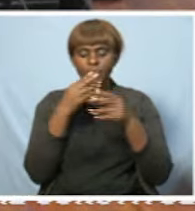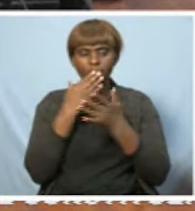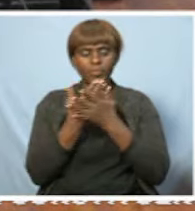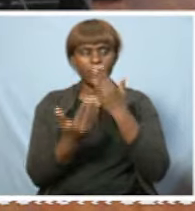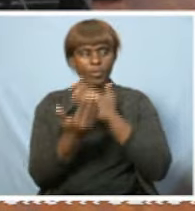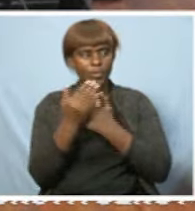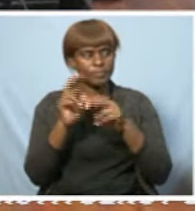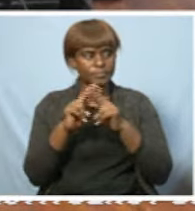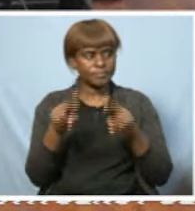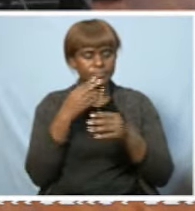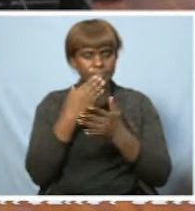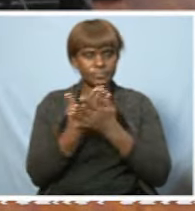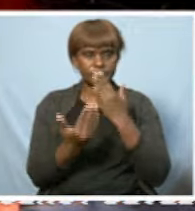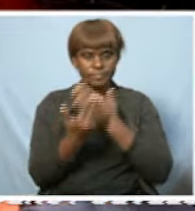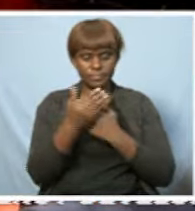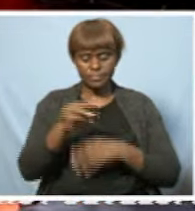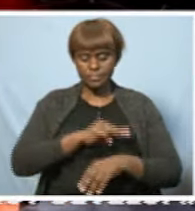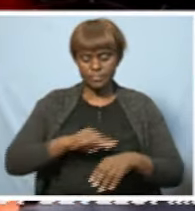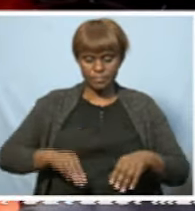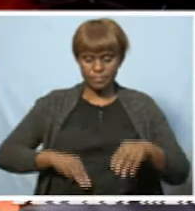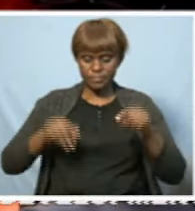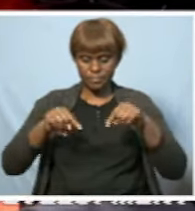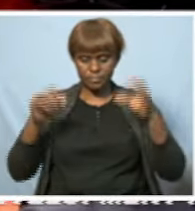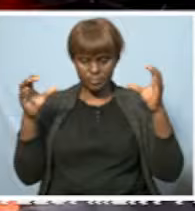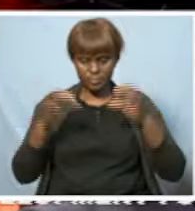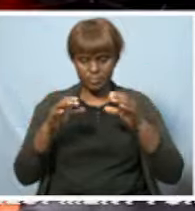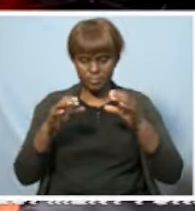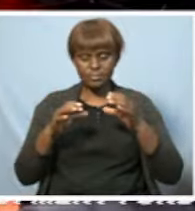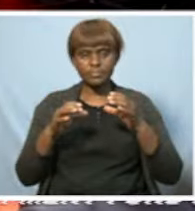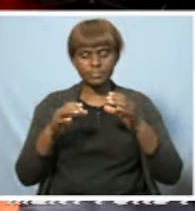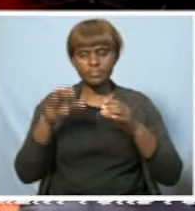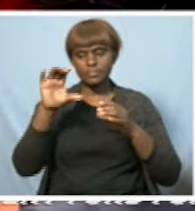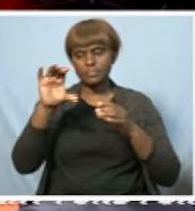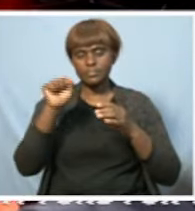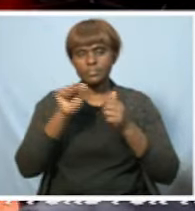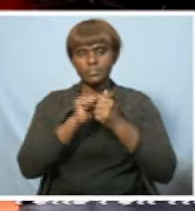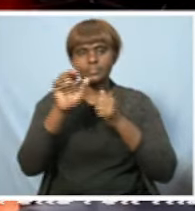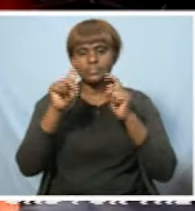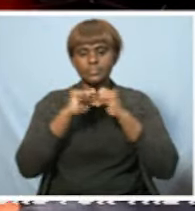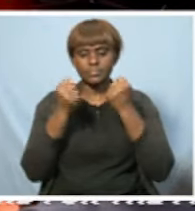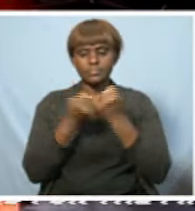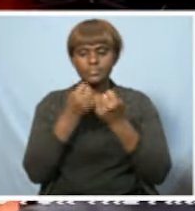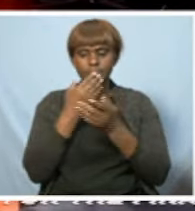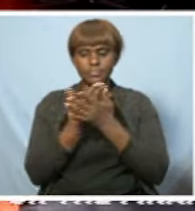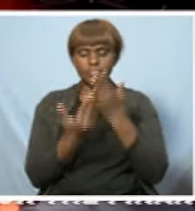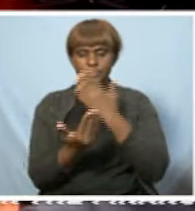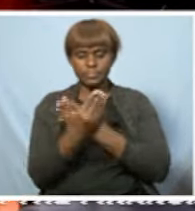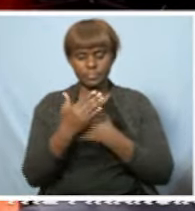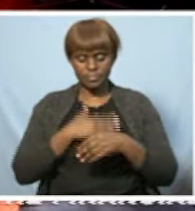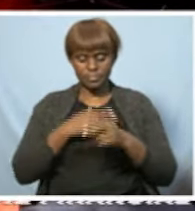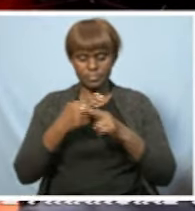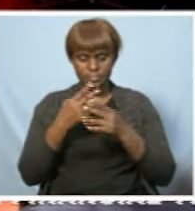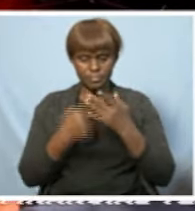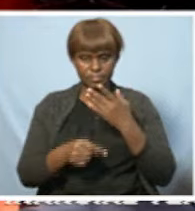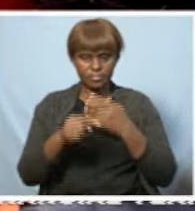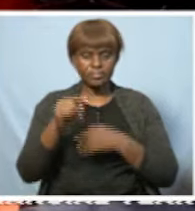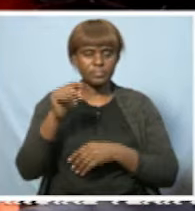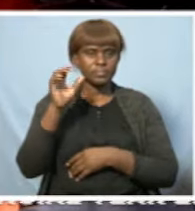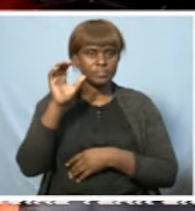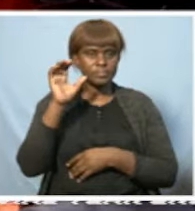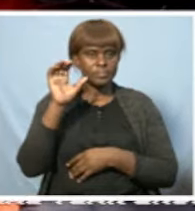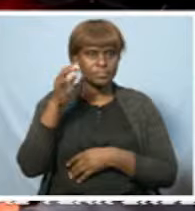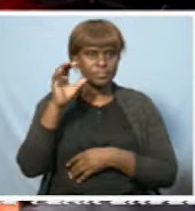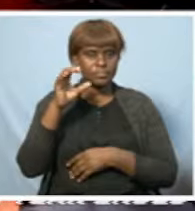morning, Chair. Good morning, honorable members of the committee. CS and your team, good morning. I'm Collins Samunderu